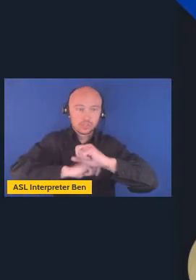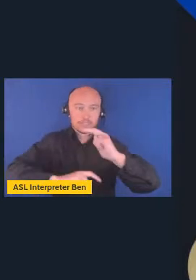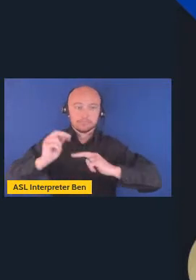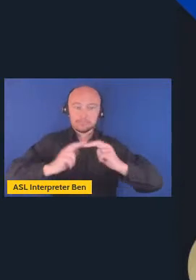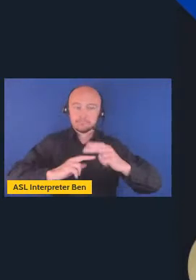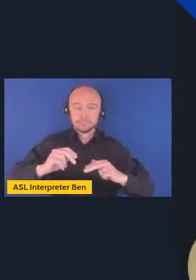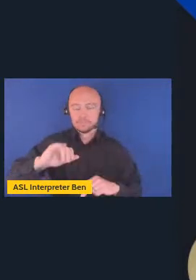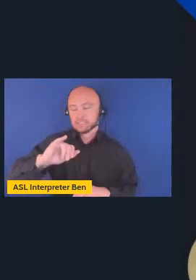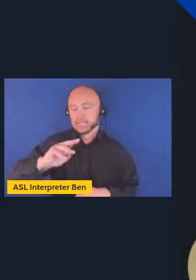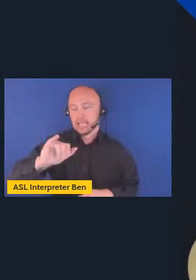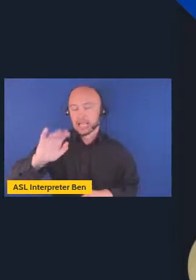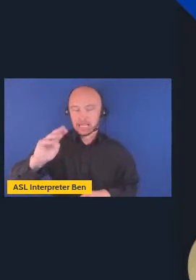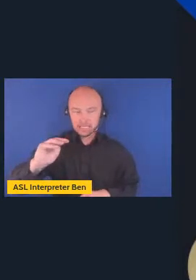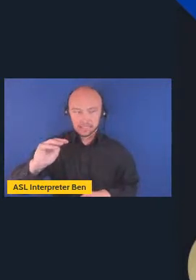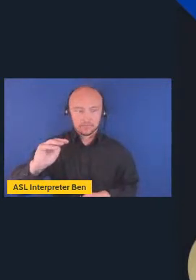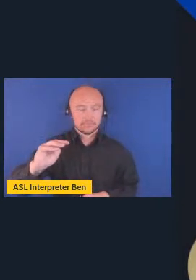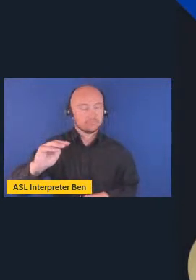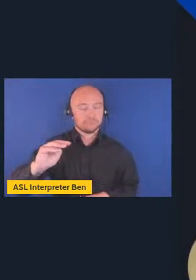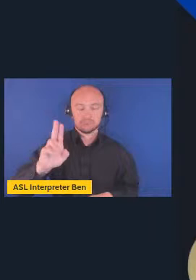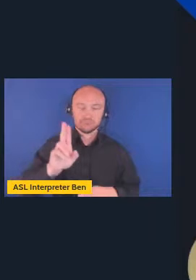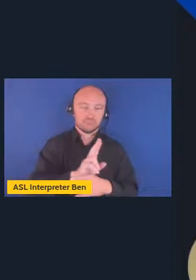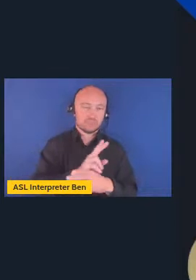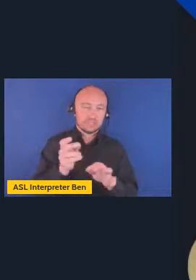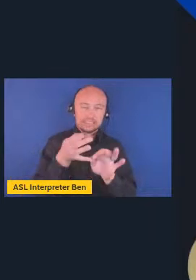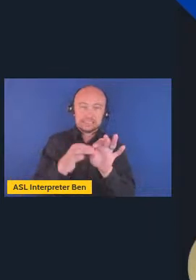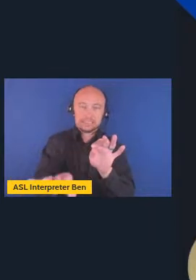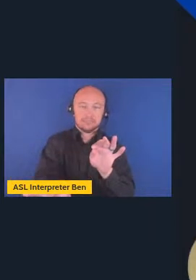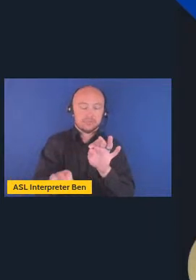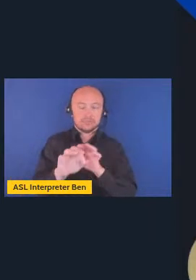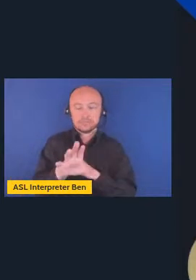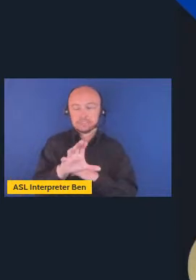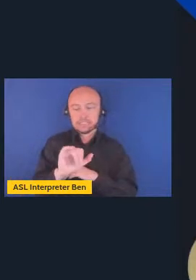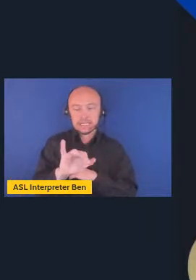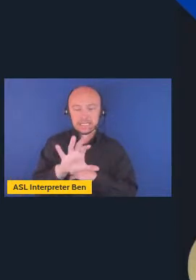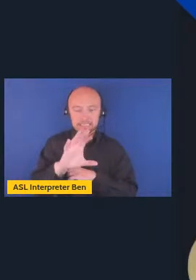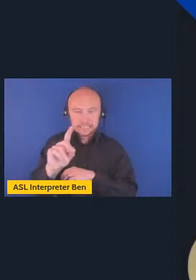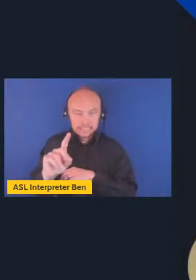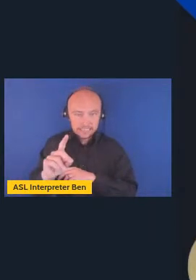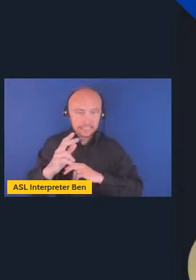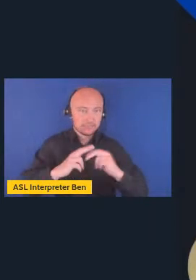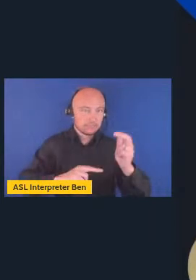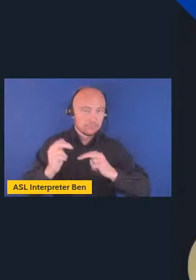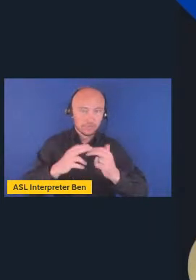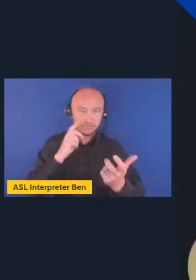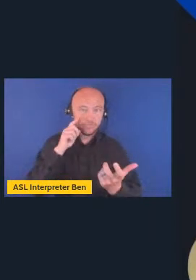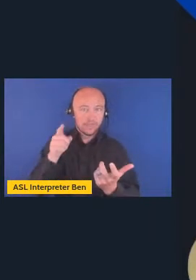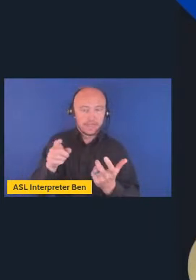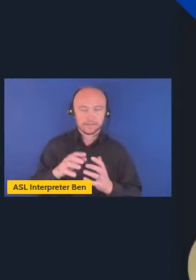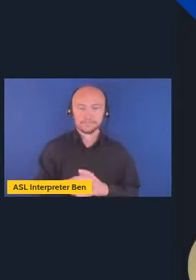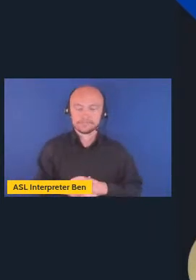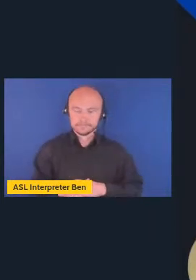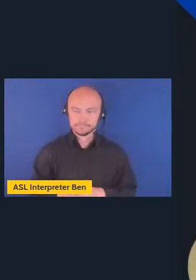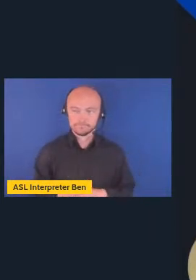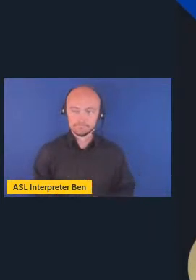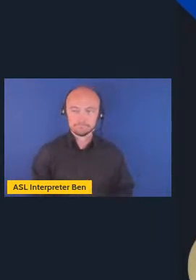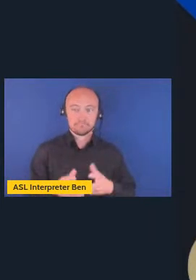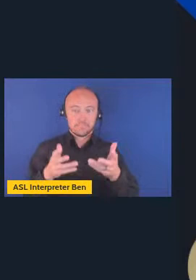as using a grant function. CI/CD deployment was simpler. We just built a construct for that, and we were